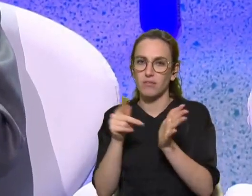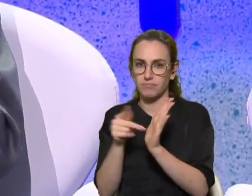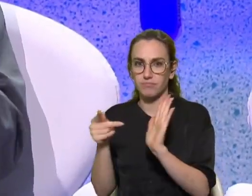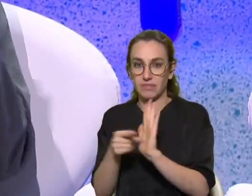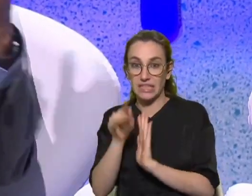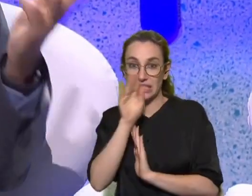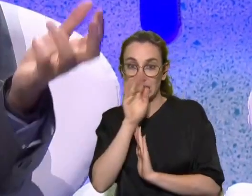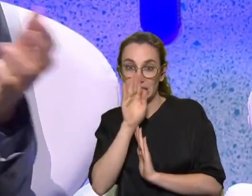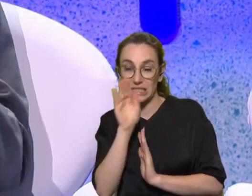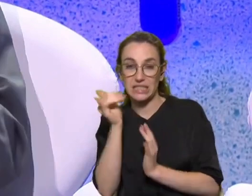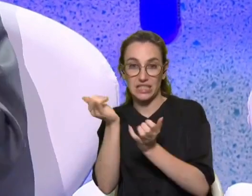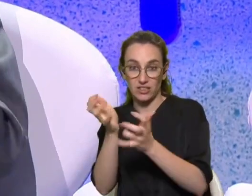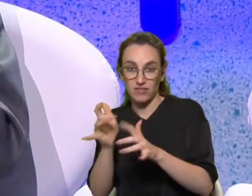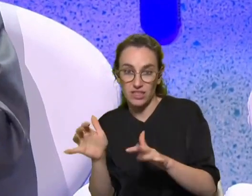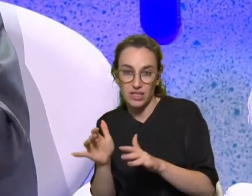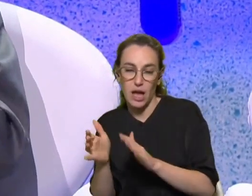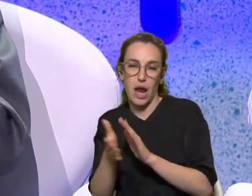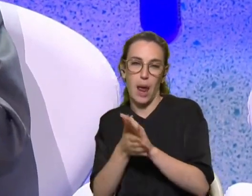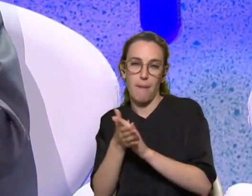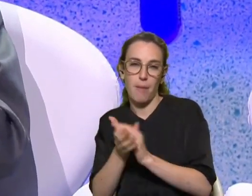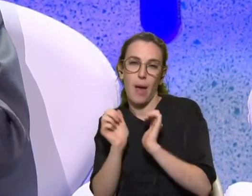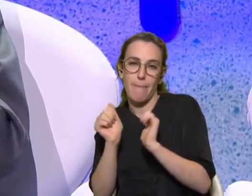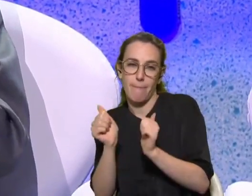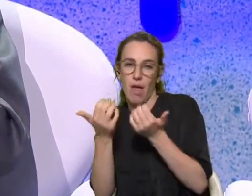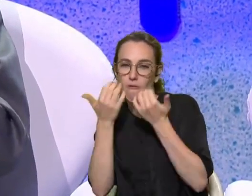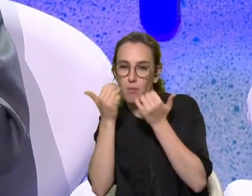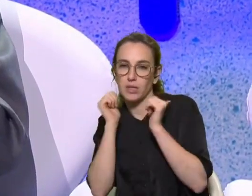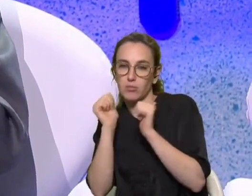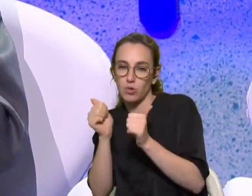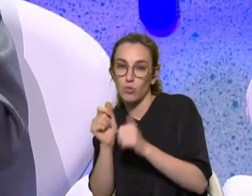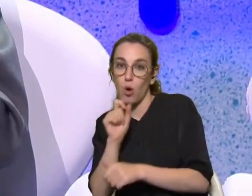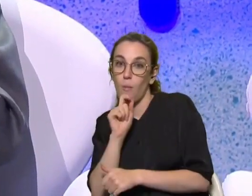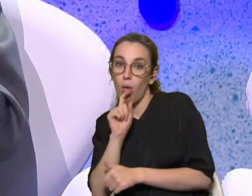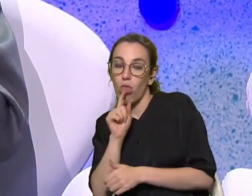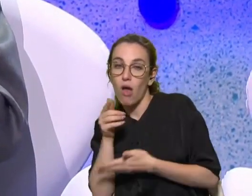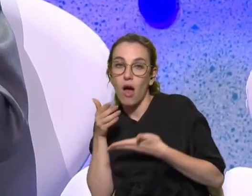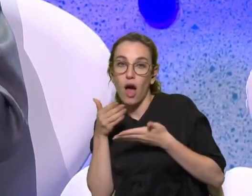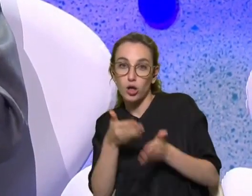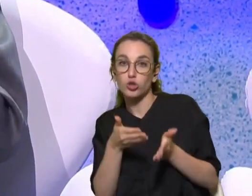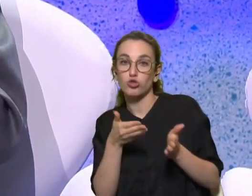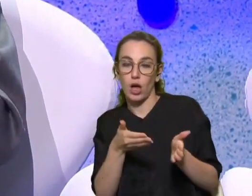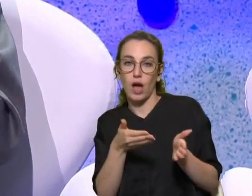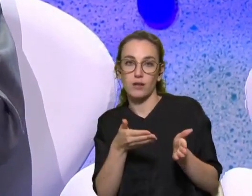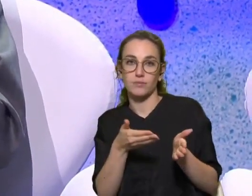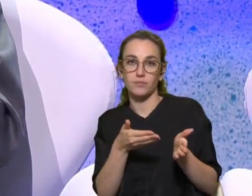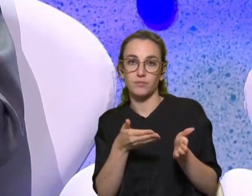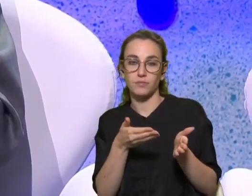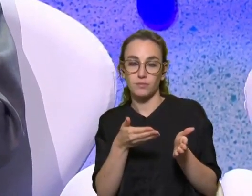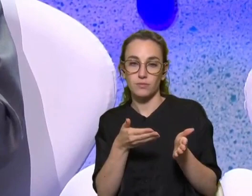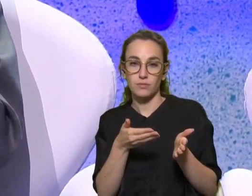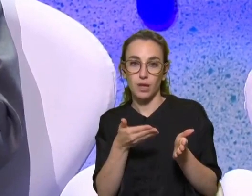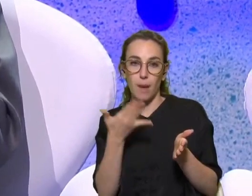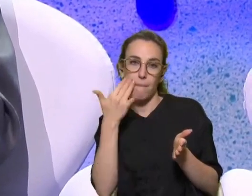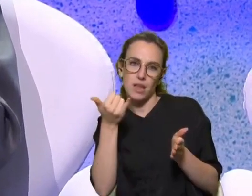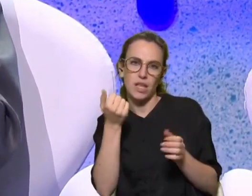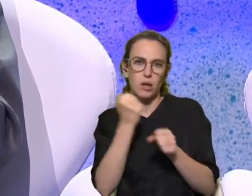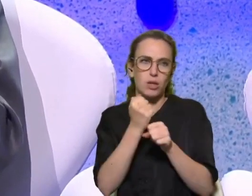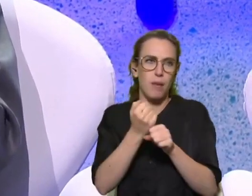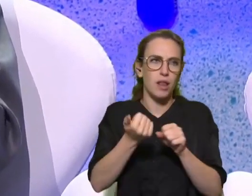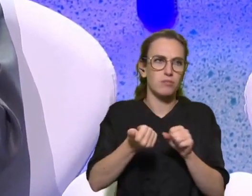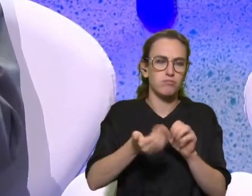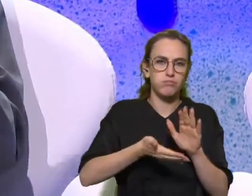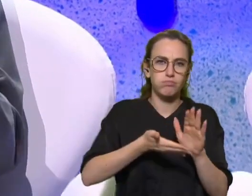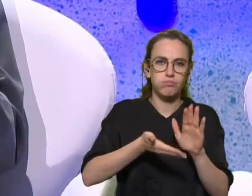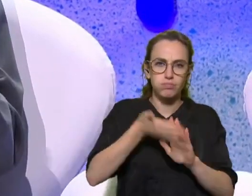technologies. AI, if duly applied with the right data, can contribute to be more